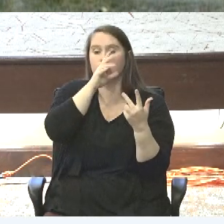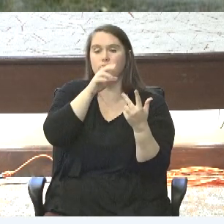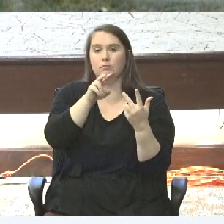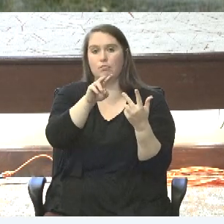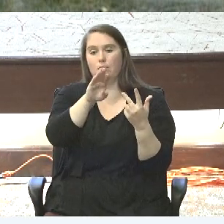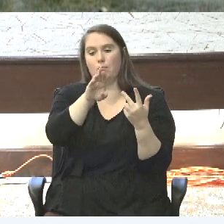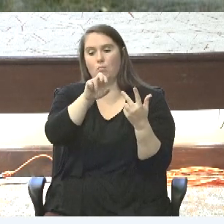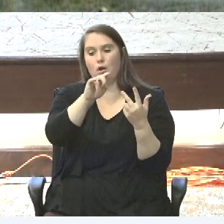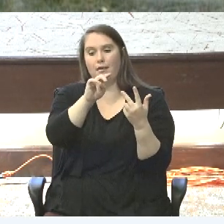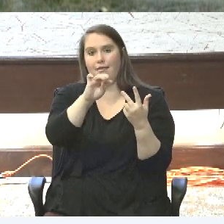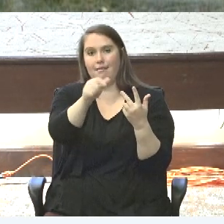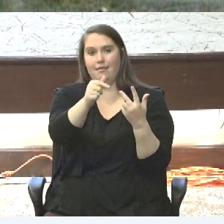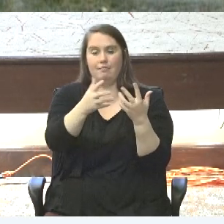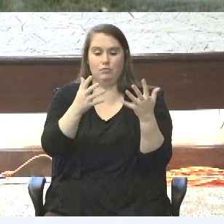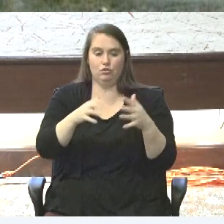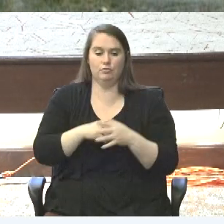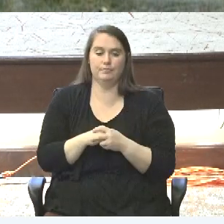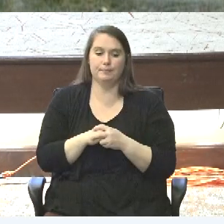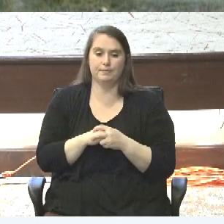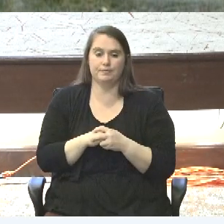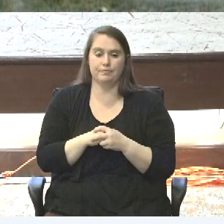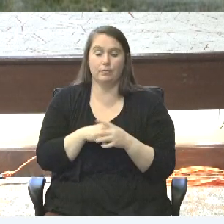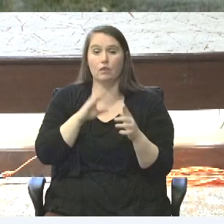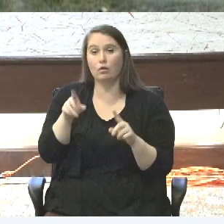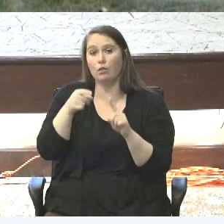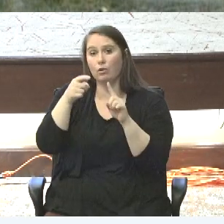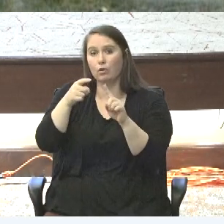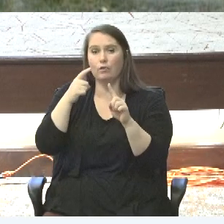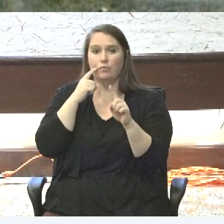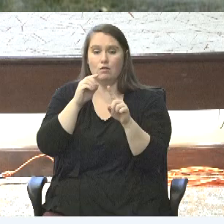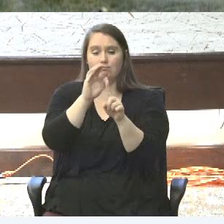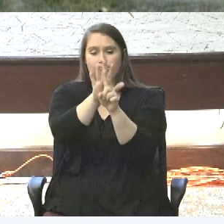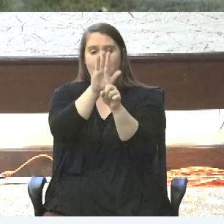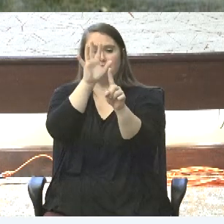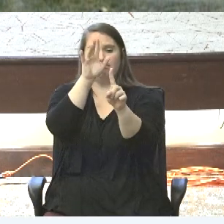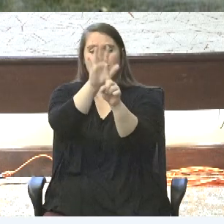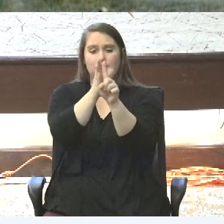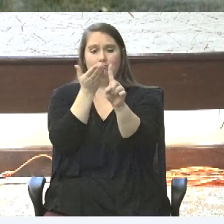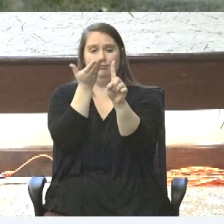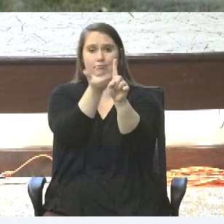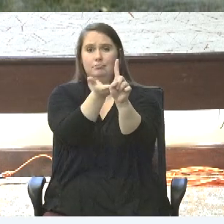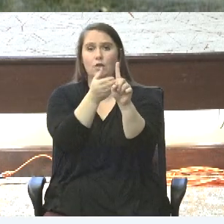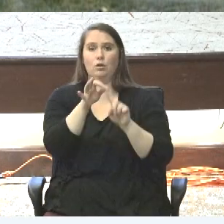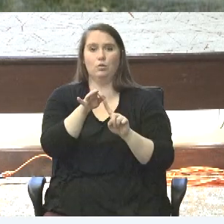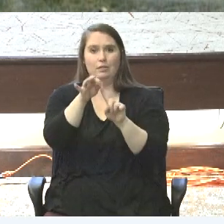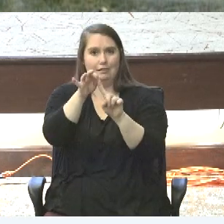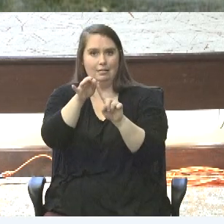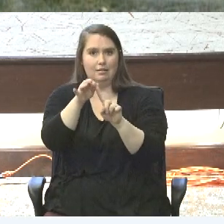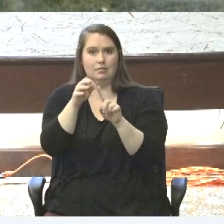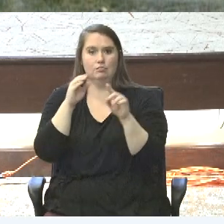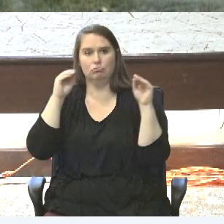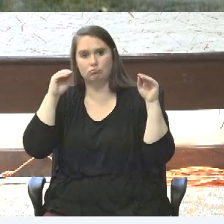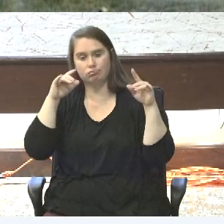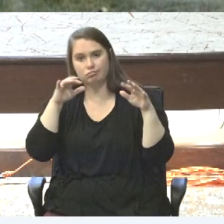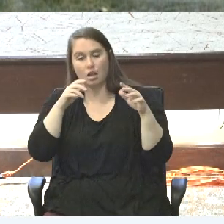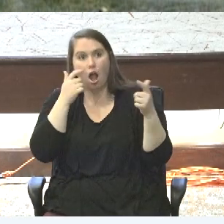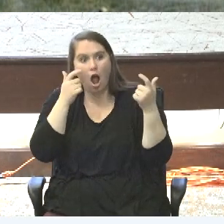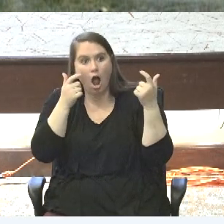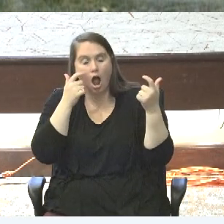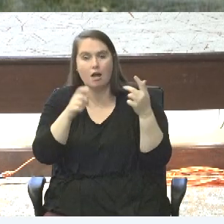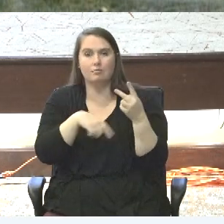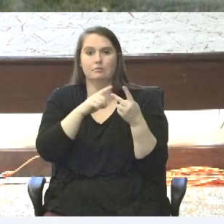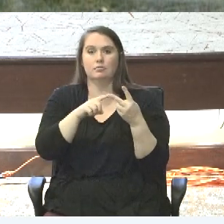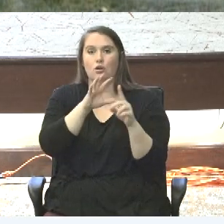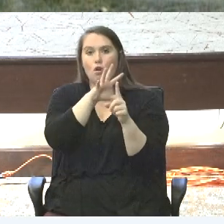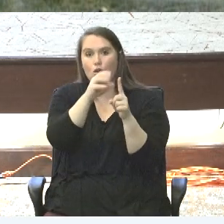for the Waco CVB. The goal is to spotlight Waco's unique attractions, rich cultural history, and vibrant